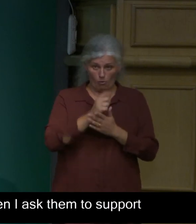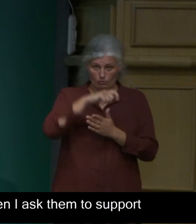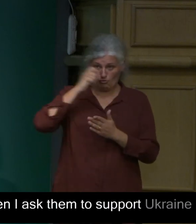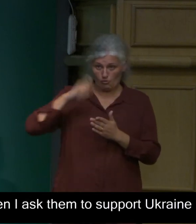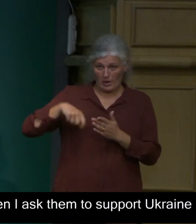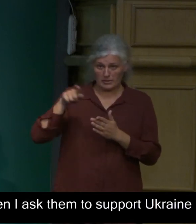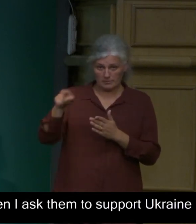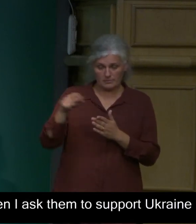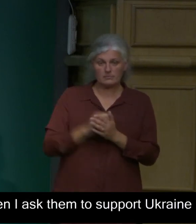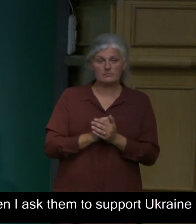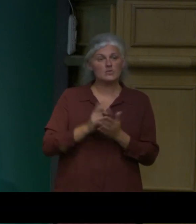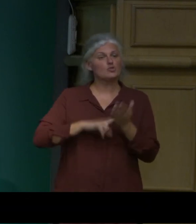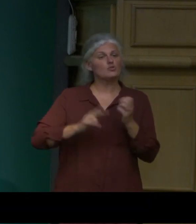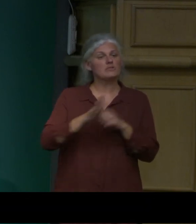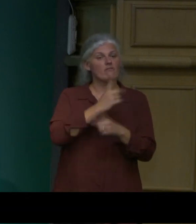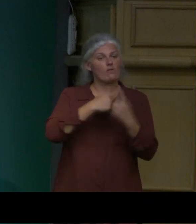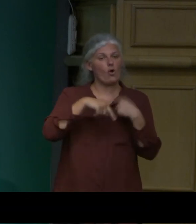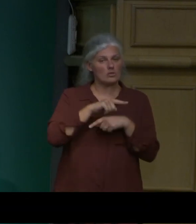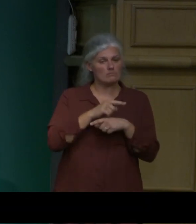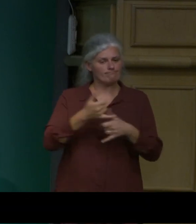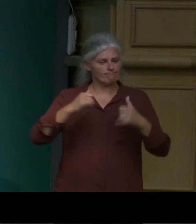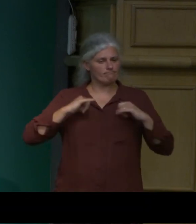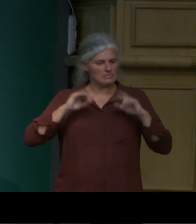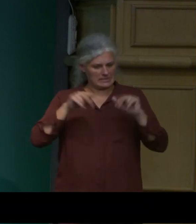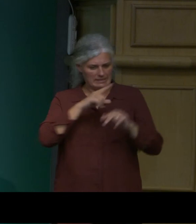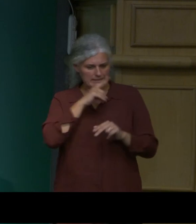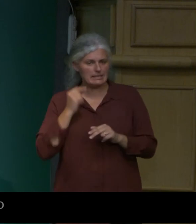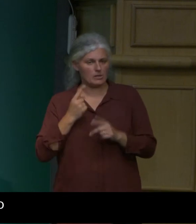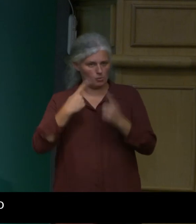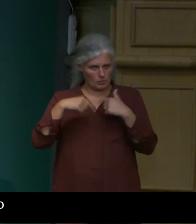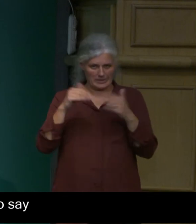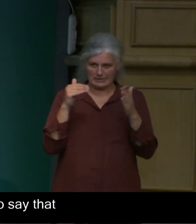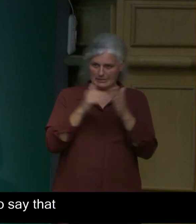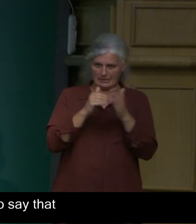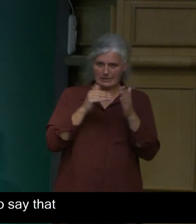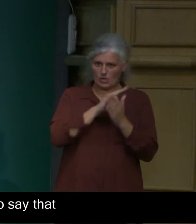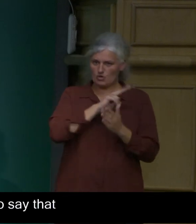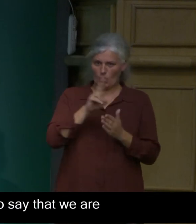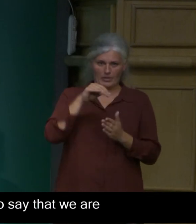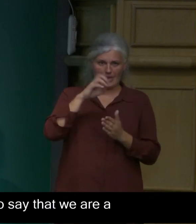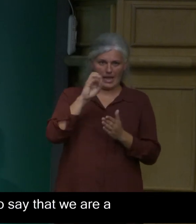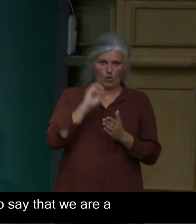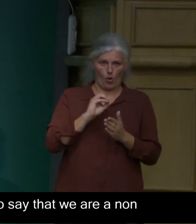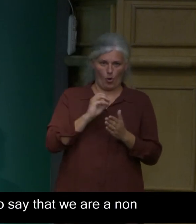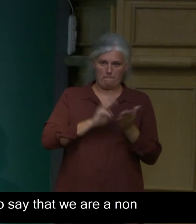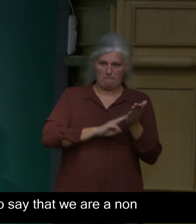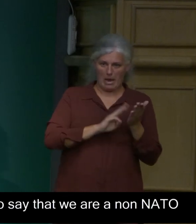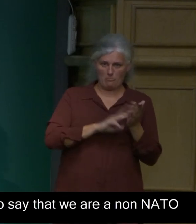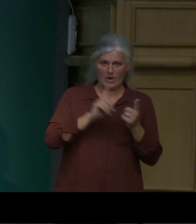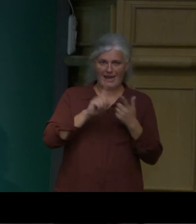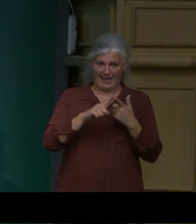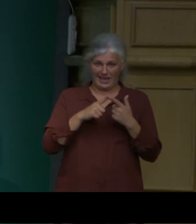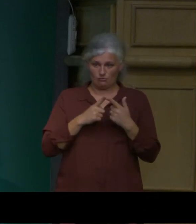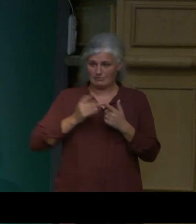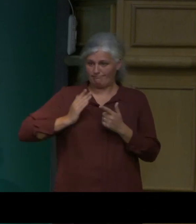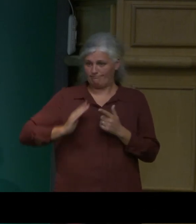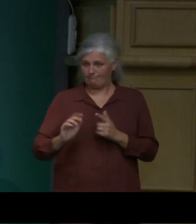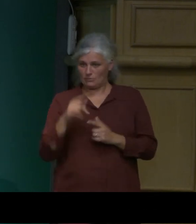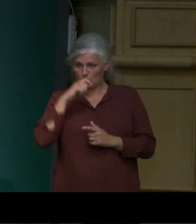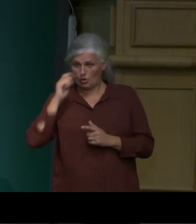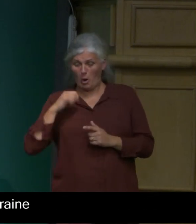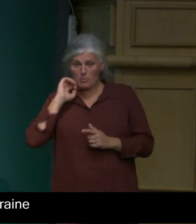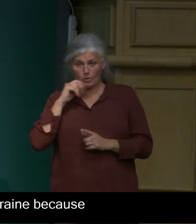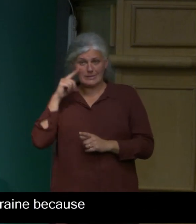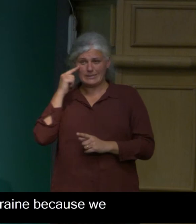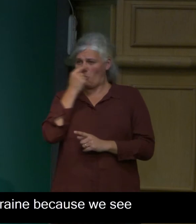it is useful for us to be able to say that we are a non-native member and we are on the side of Ukraine because we see